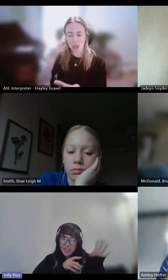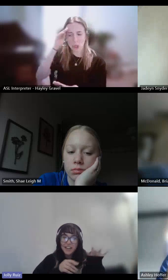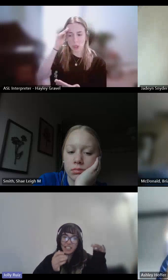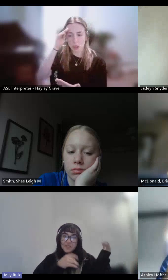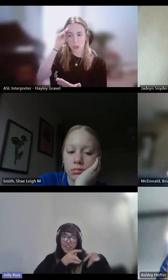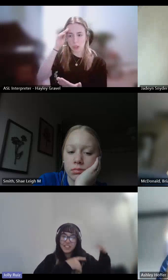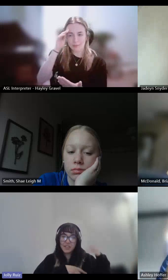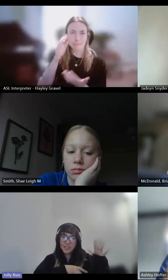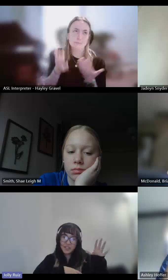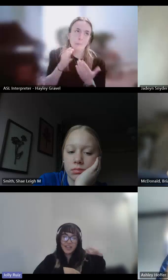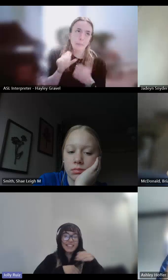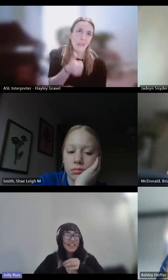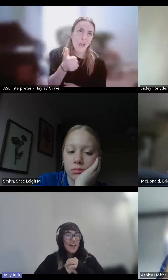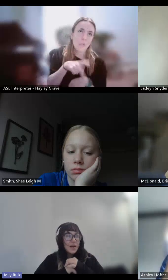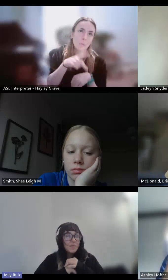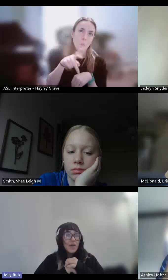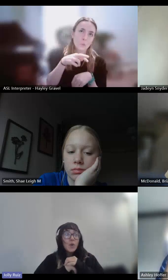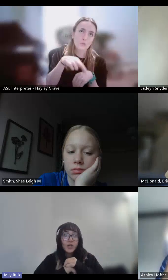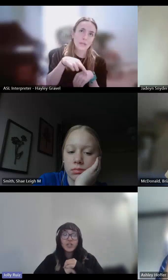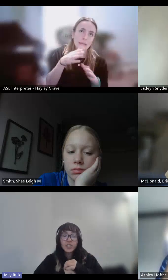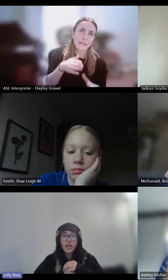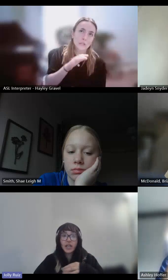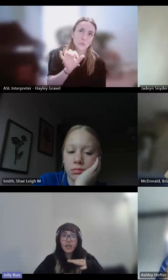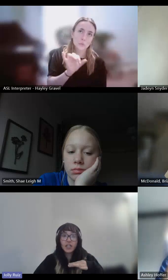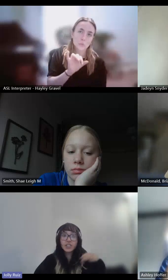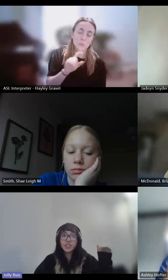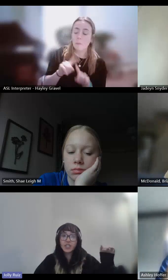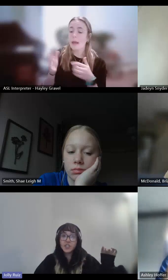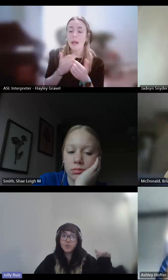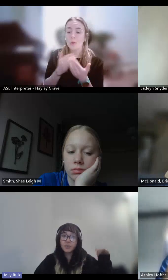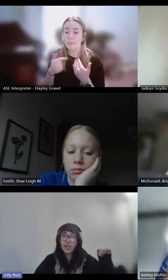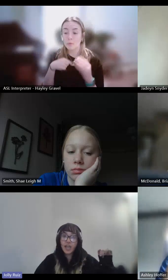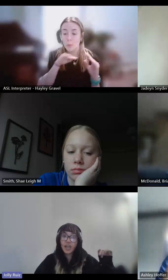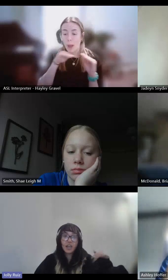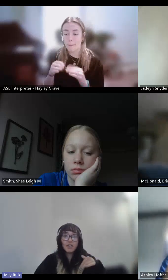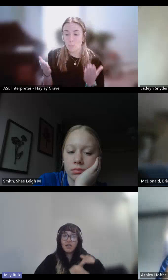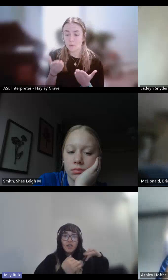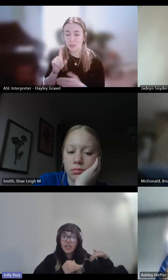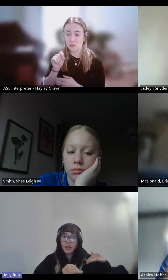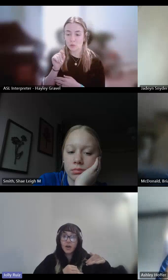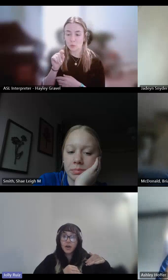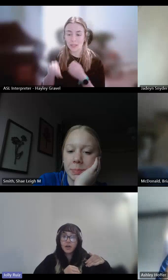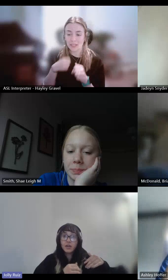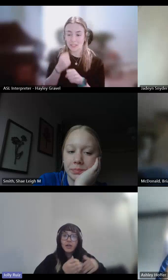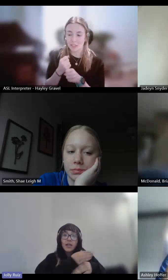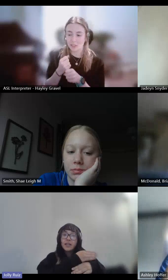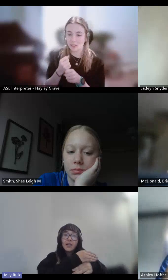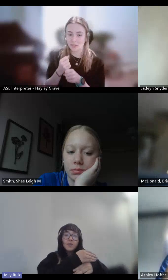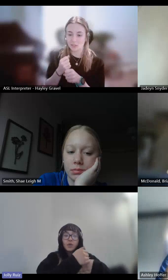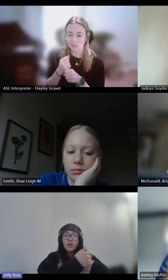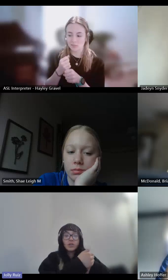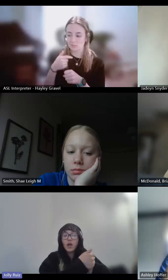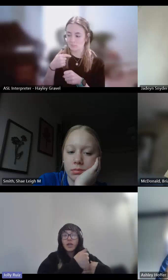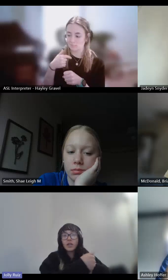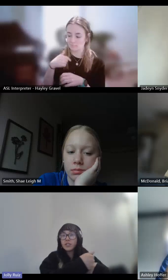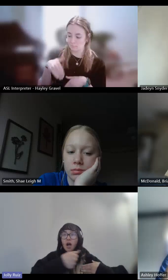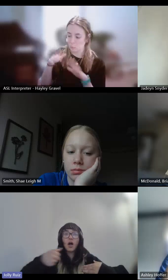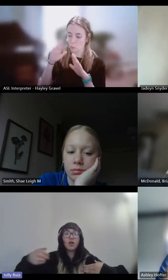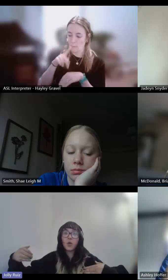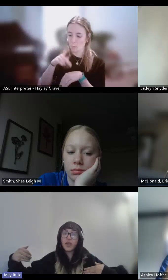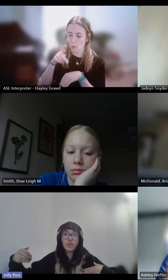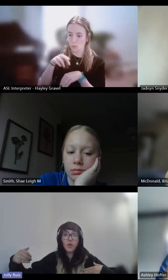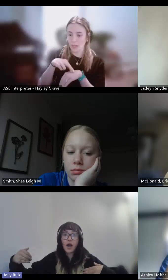education system there because it's very similar to the US. We are taught English since pre-K kindergarten, and then we are